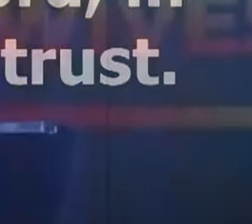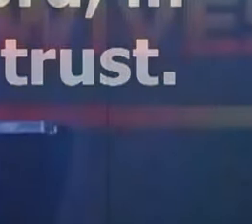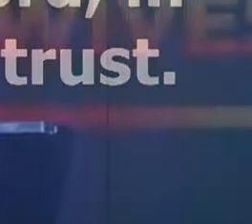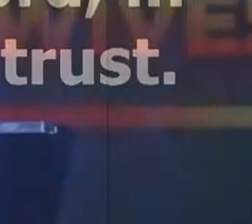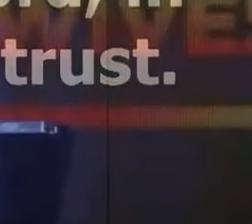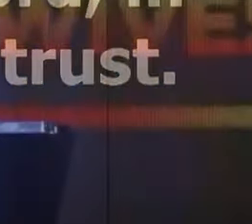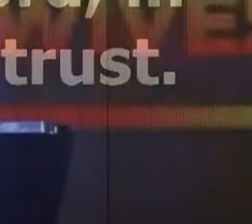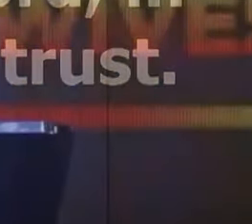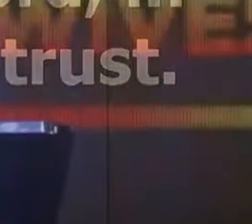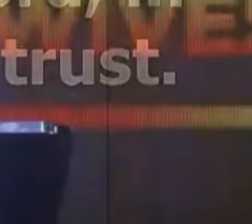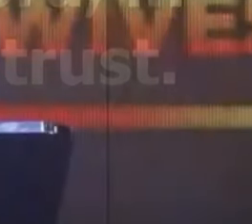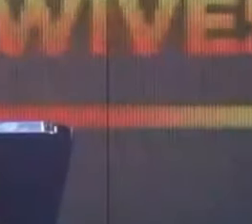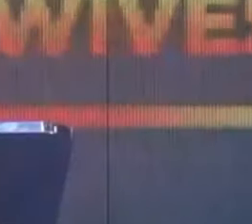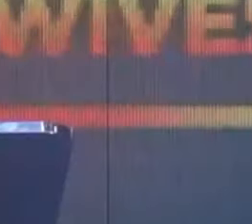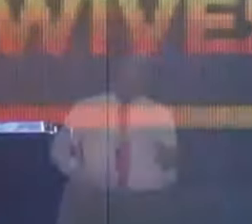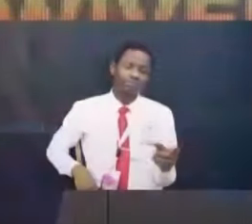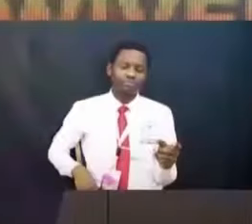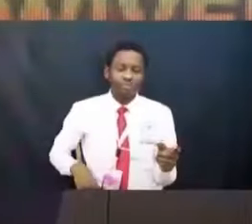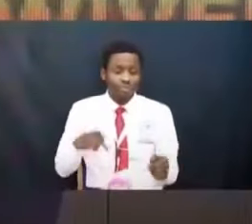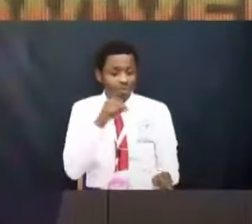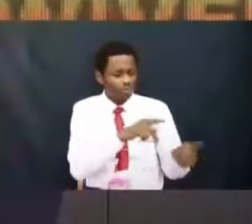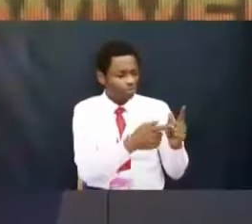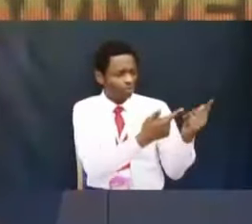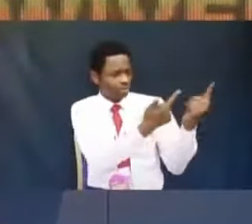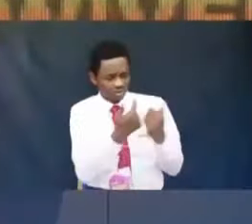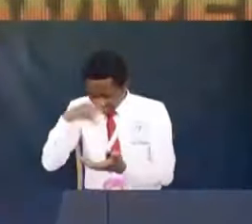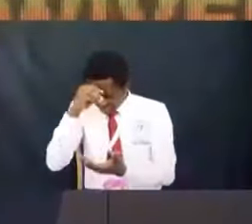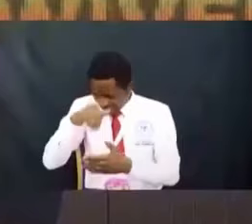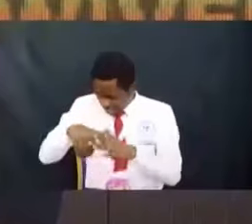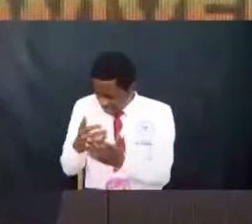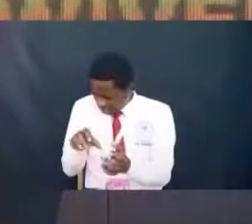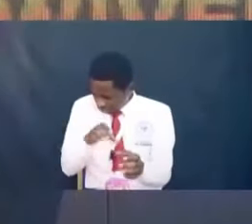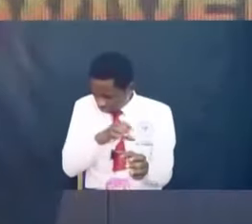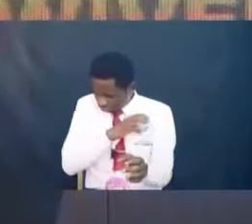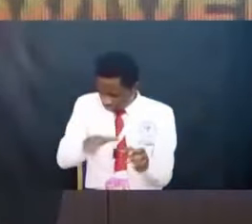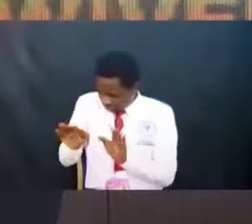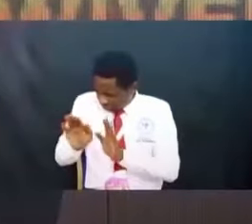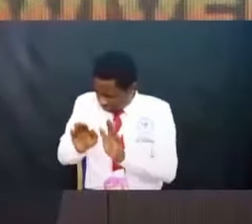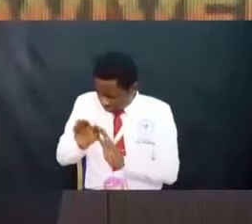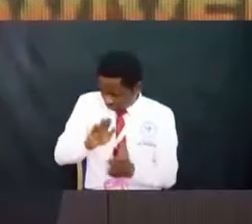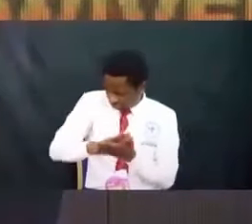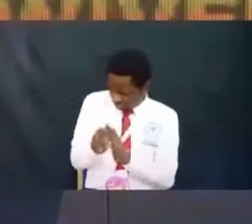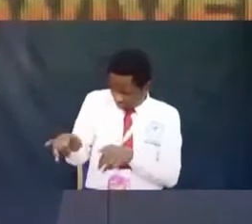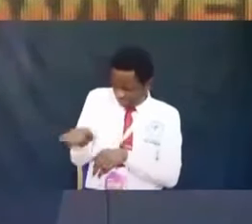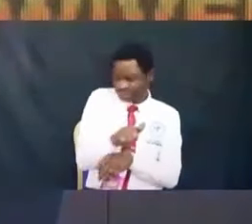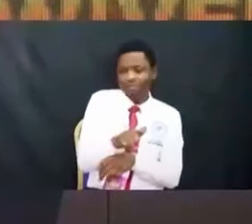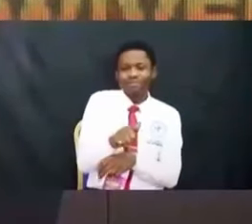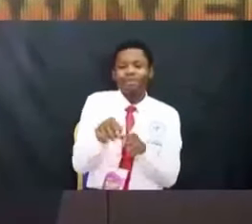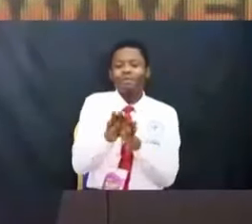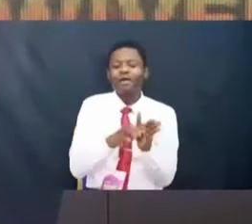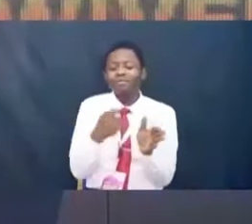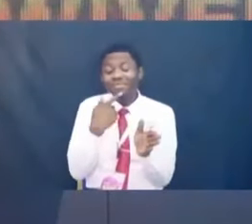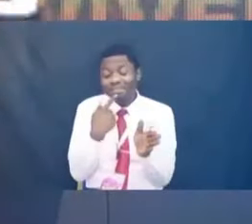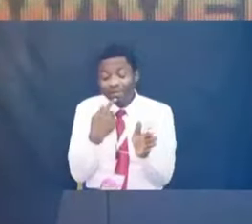who? Disciples of Christ. People who have come to learn of Christ and to be like him. And then the Bible says that before